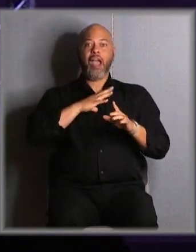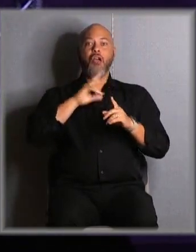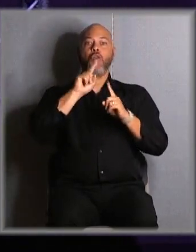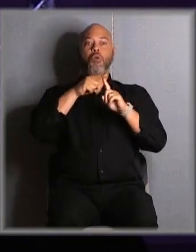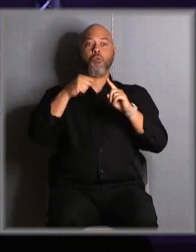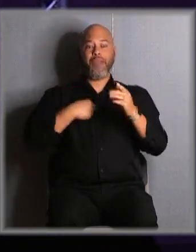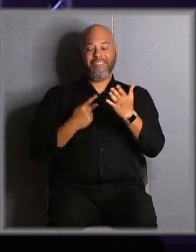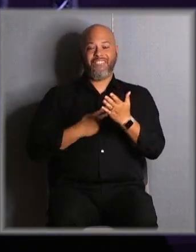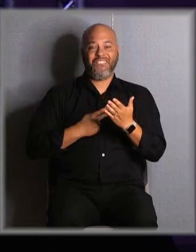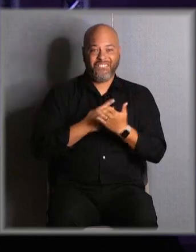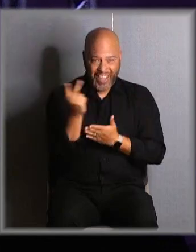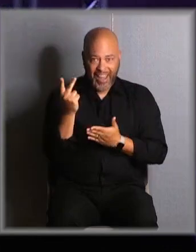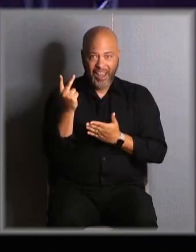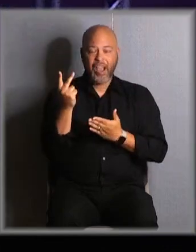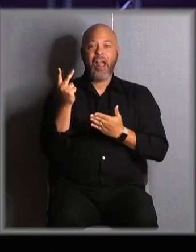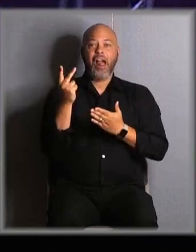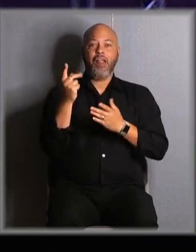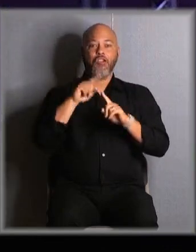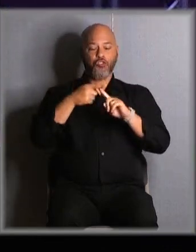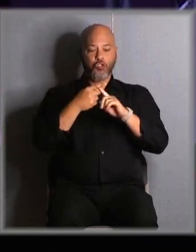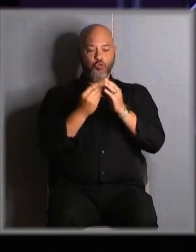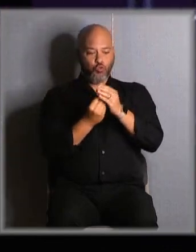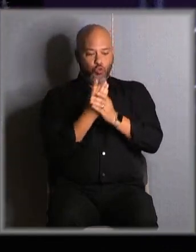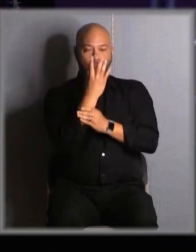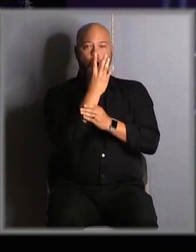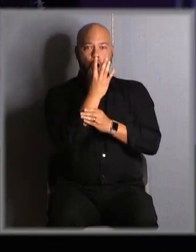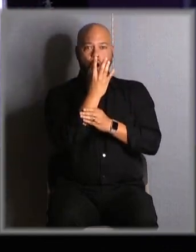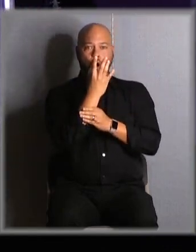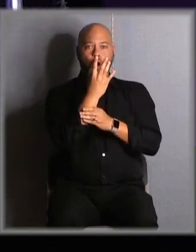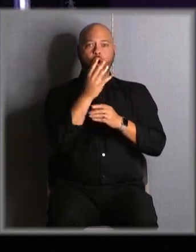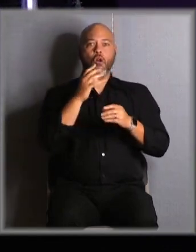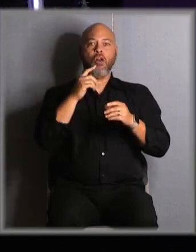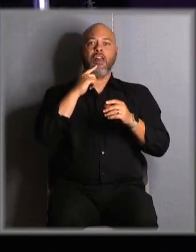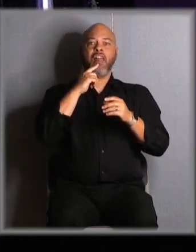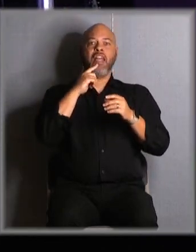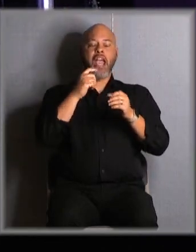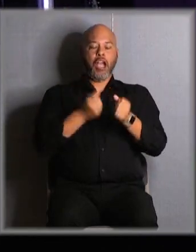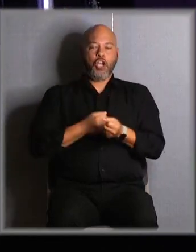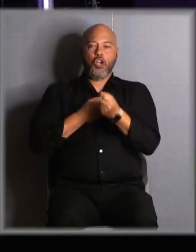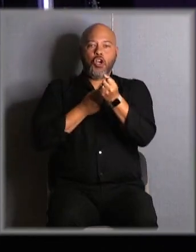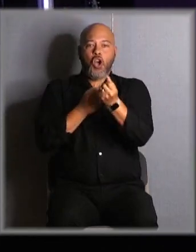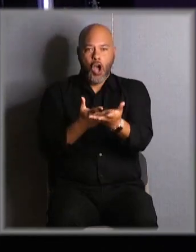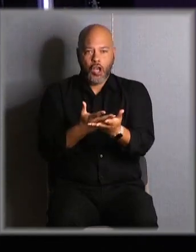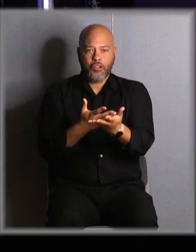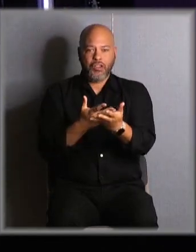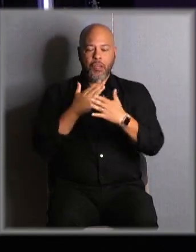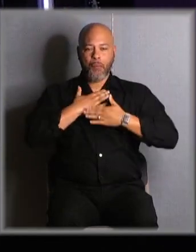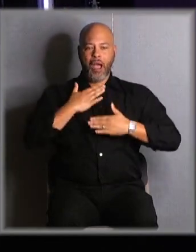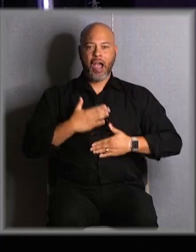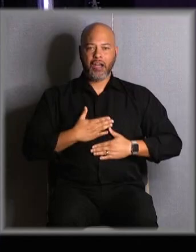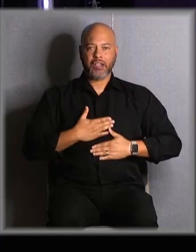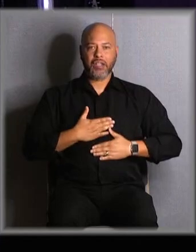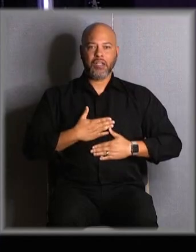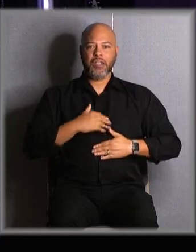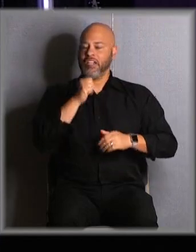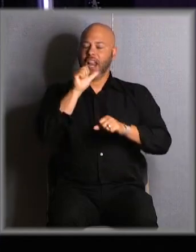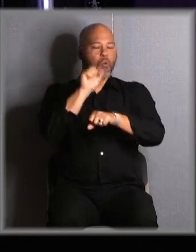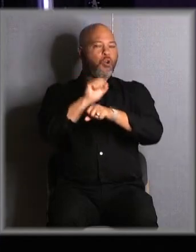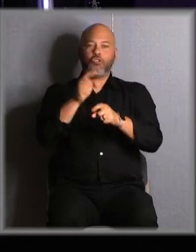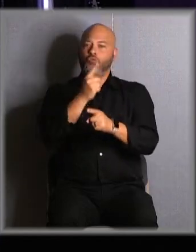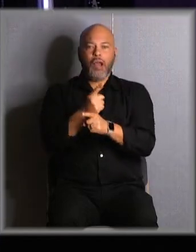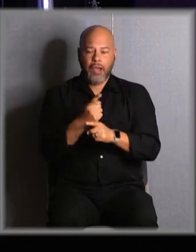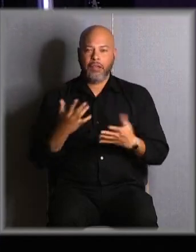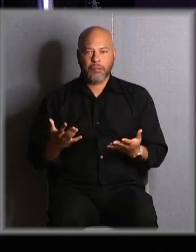fail to develop, it causes the body to become